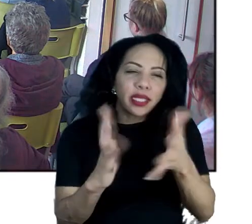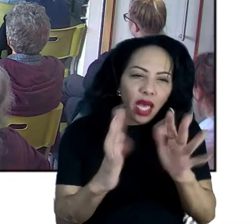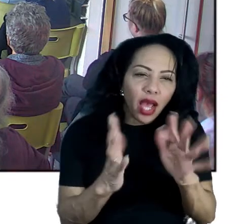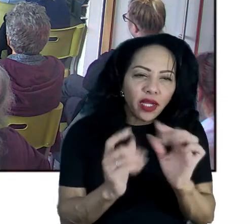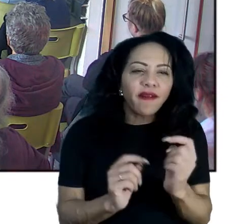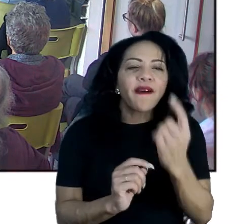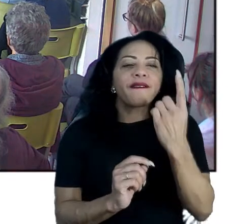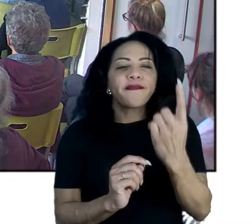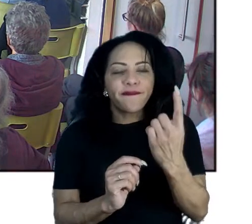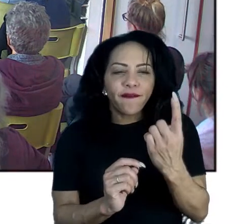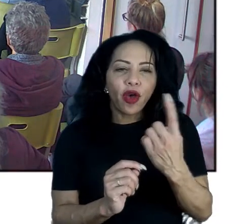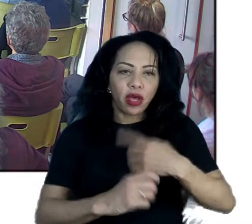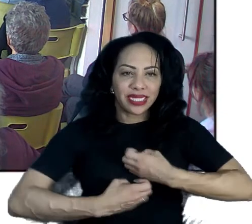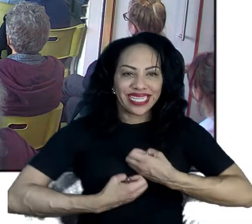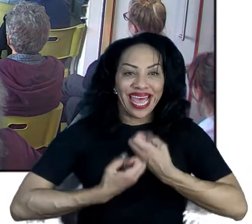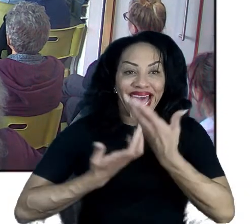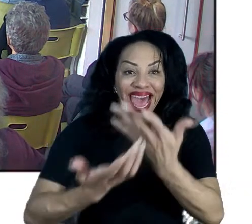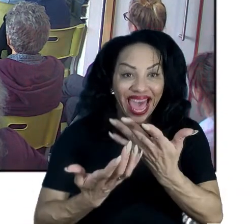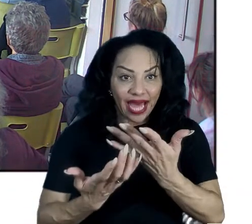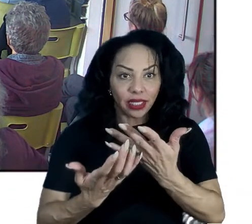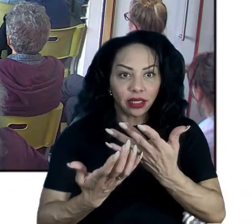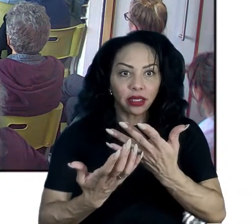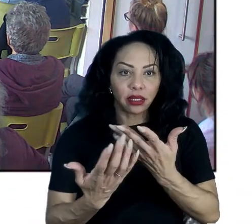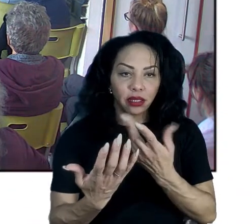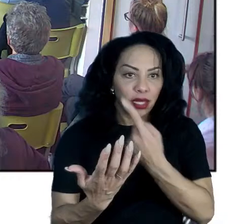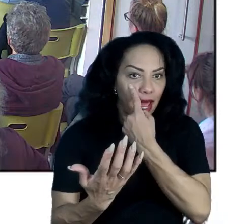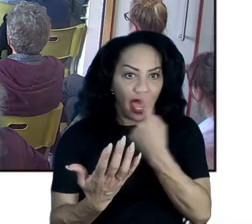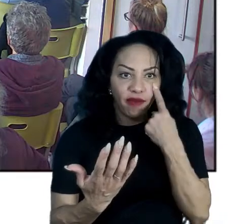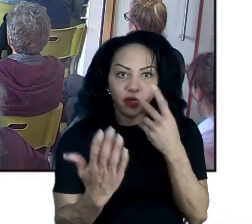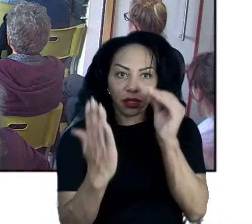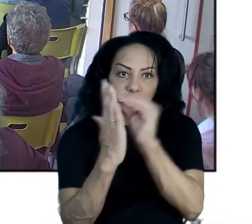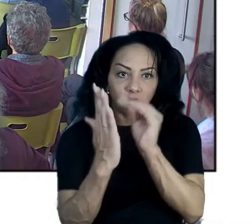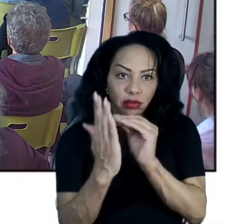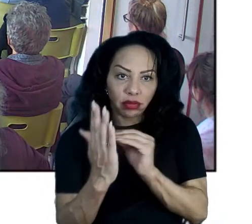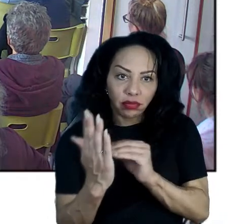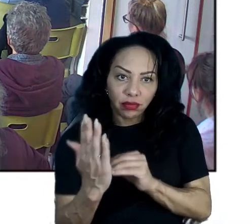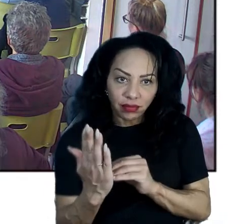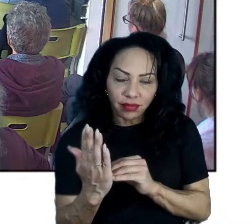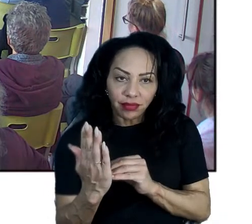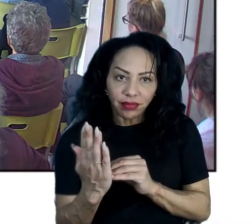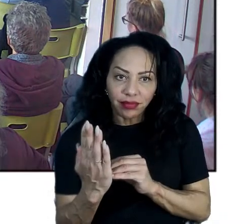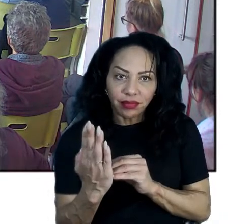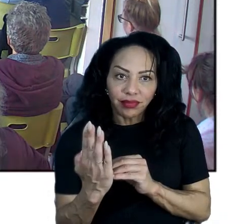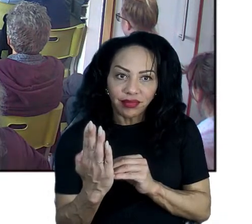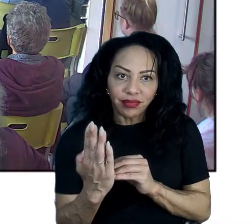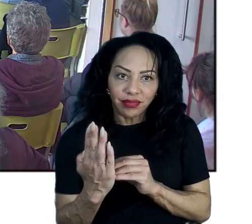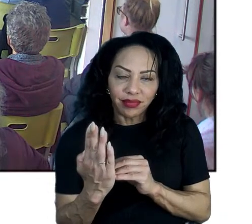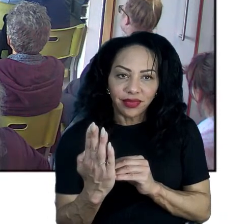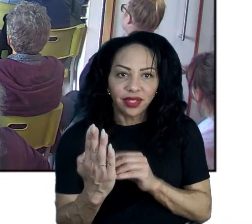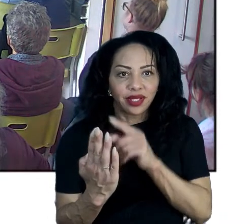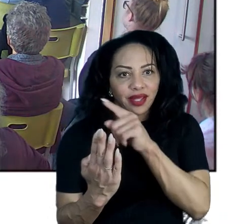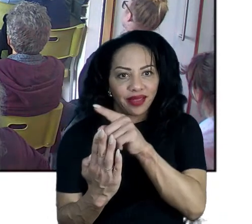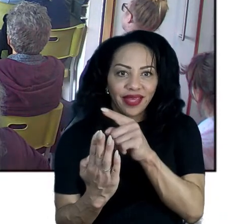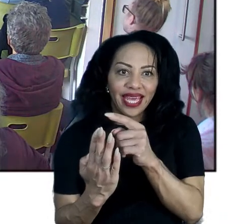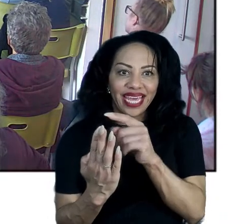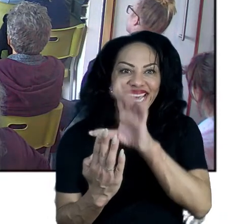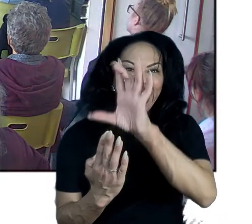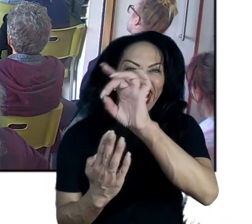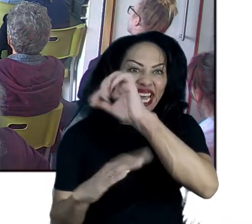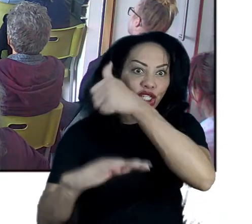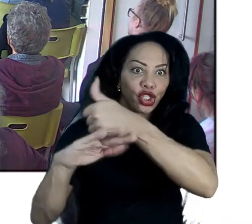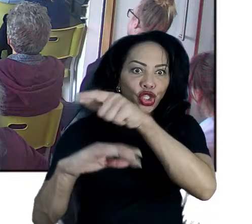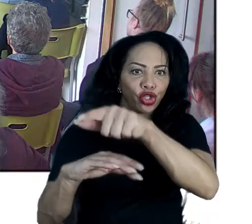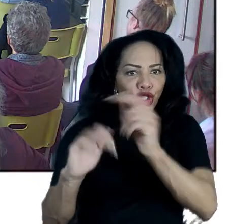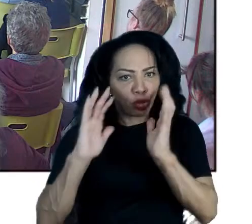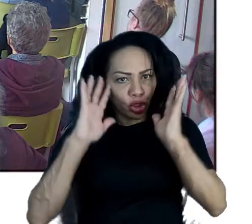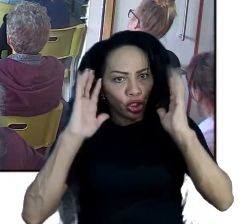in the archive anyway, when the institution is talking about its concerns about technology. And kind of there's sort of a bit